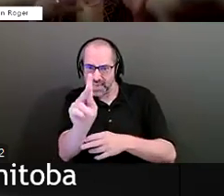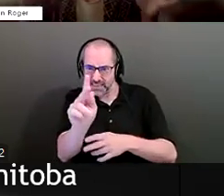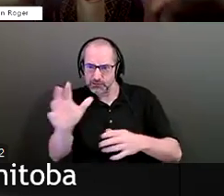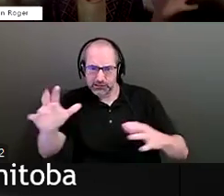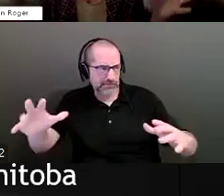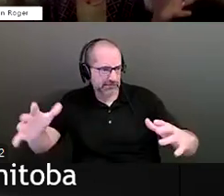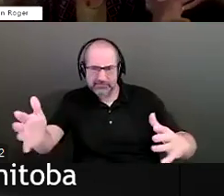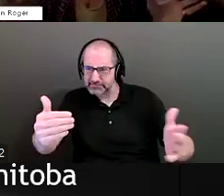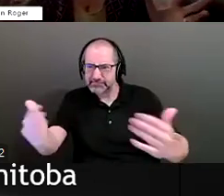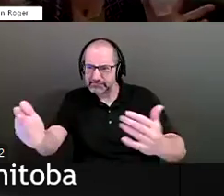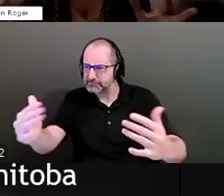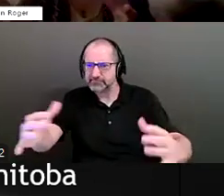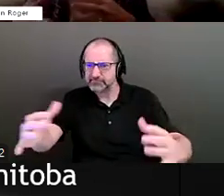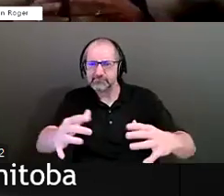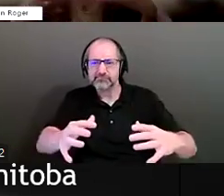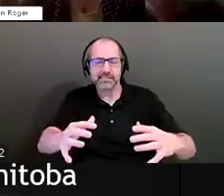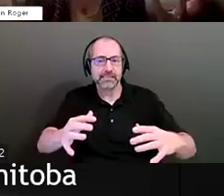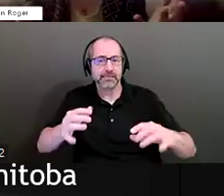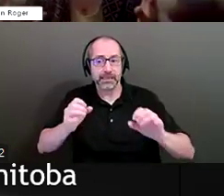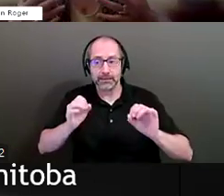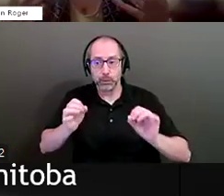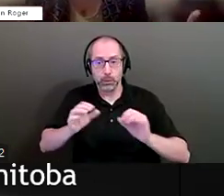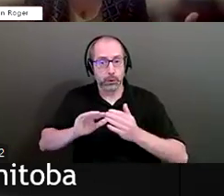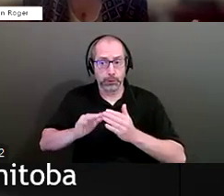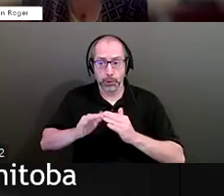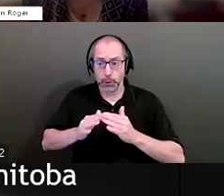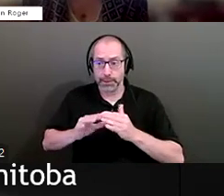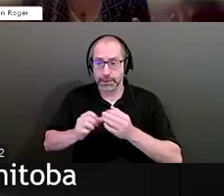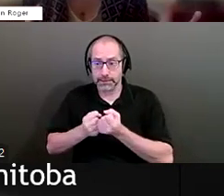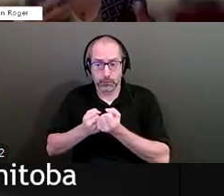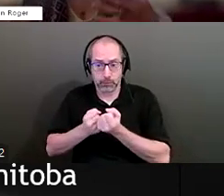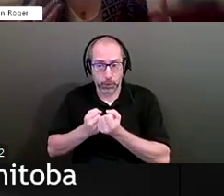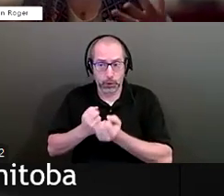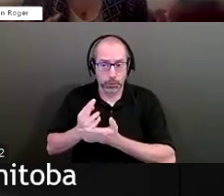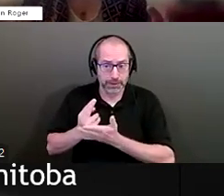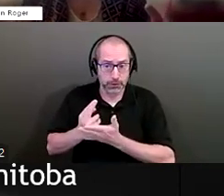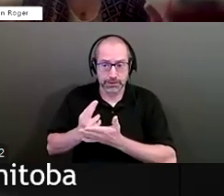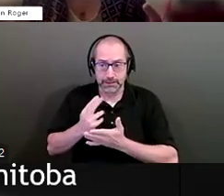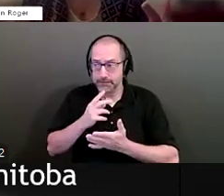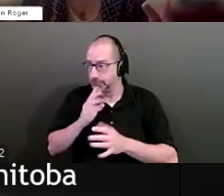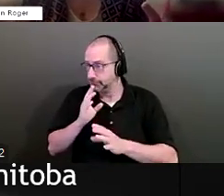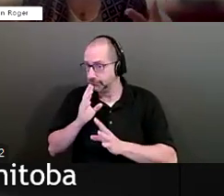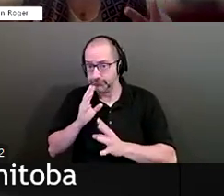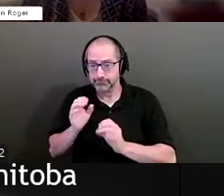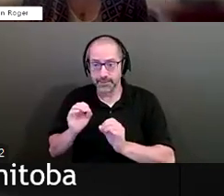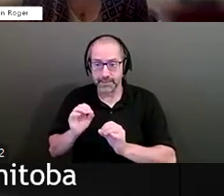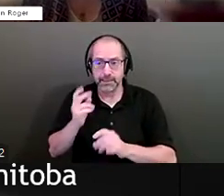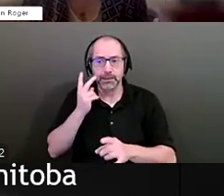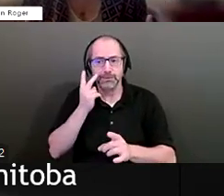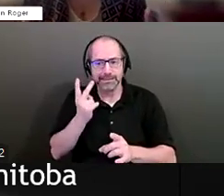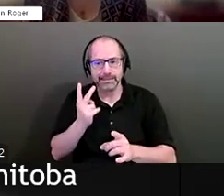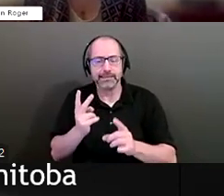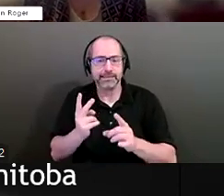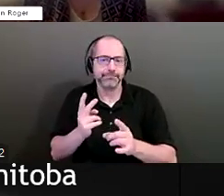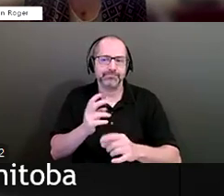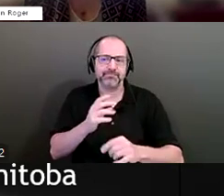don't have community-based resources that are talking about it and focusing on it, you also will find older adults less likely to